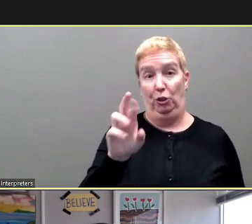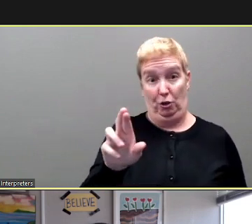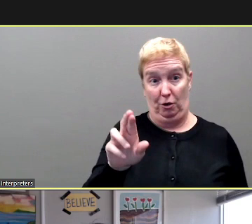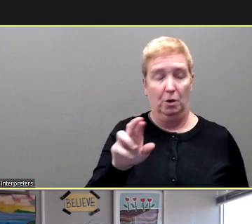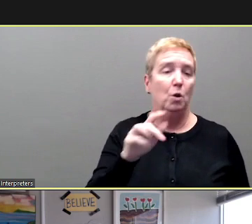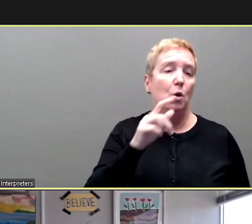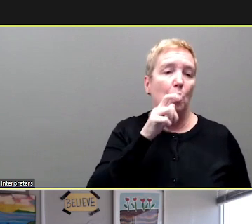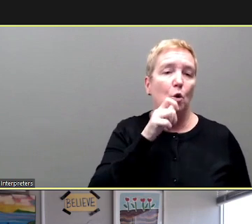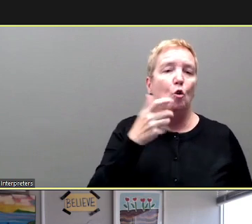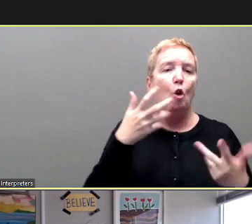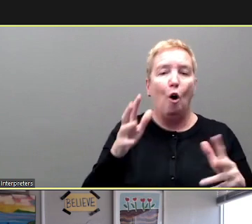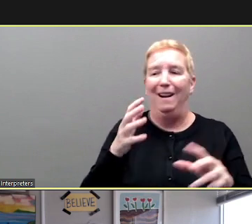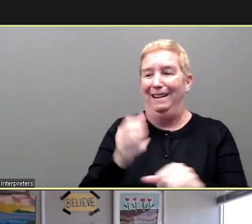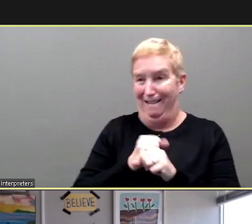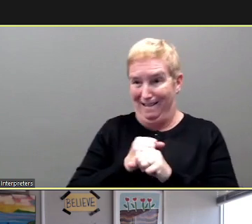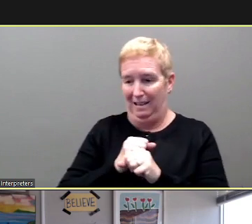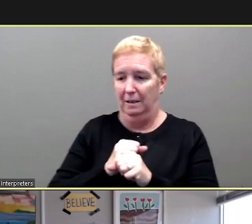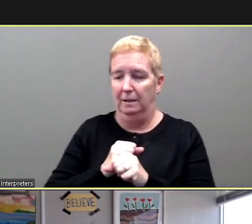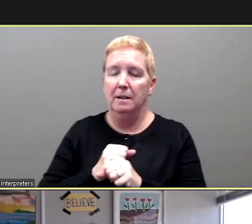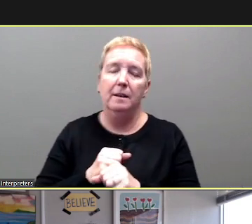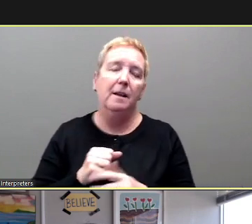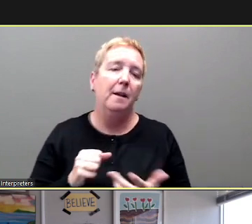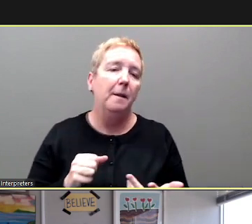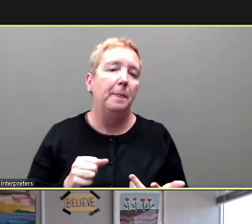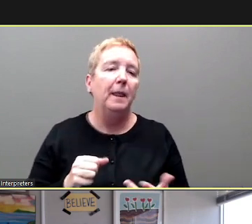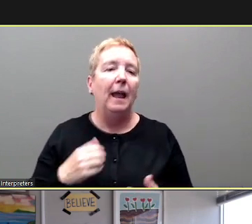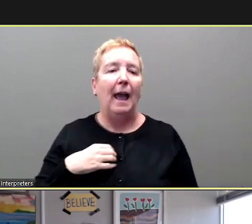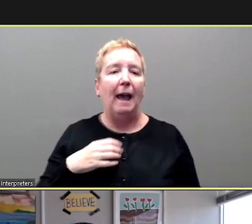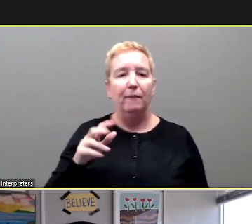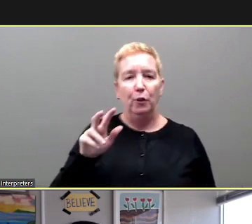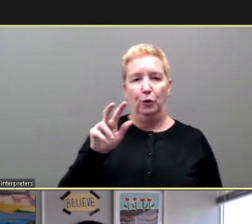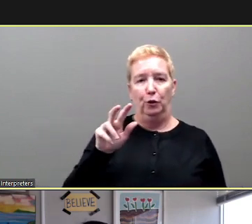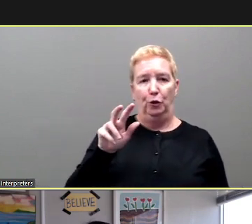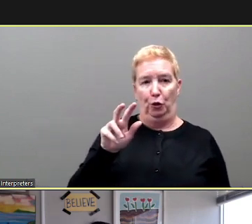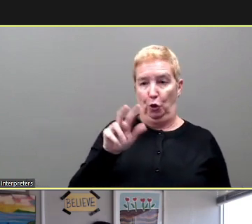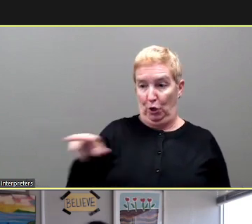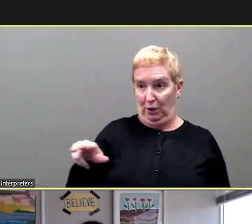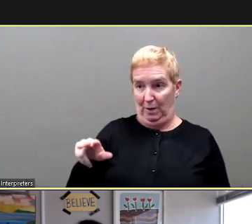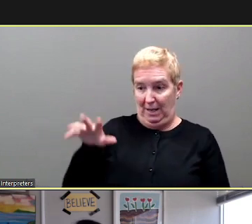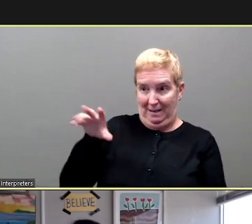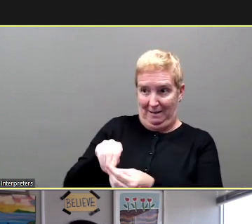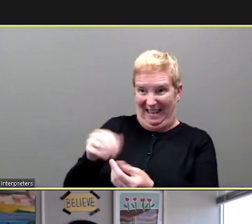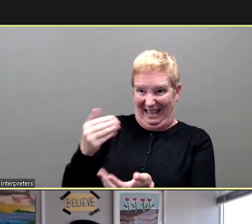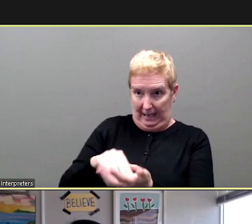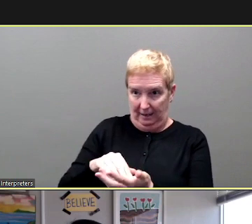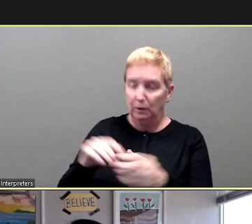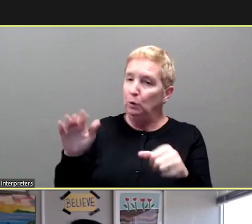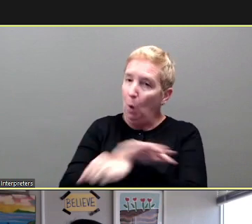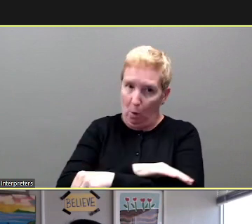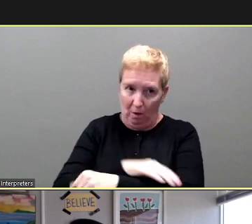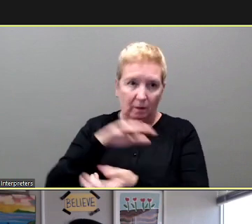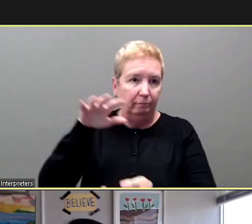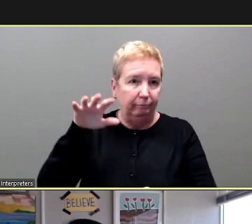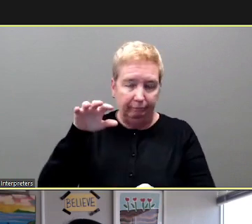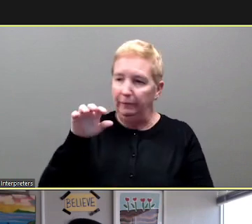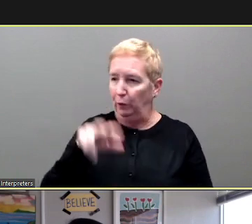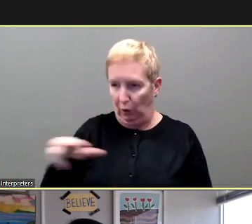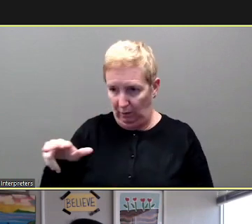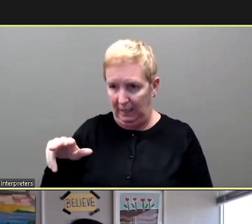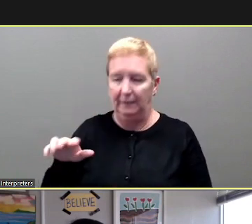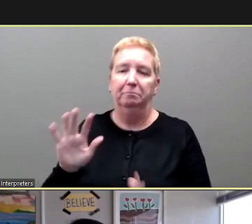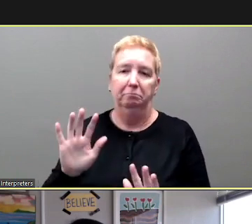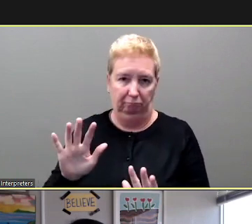gotten monkeypox, there's a total of 33. And once again, if there's not enough